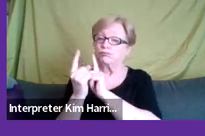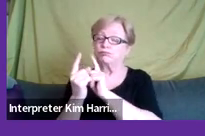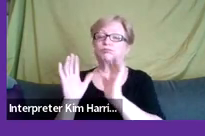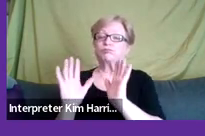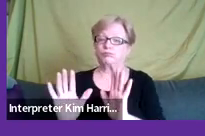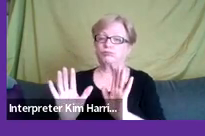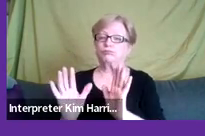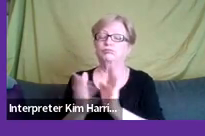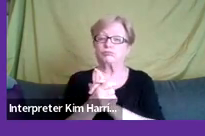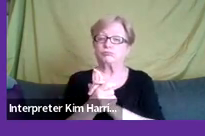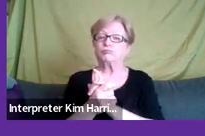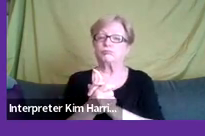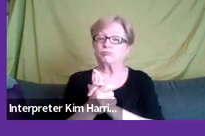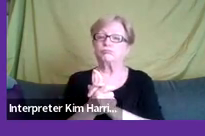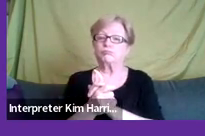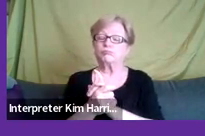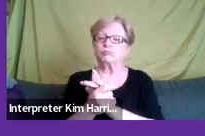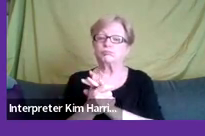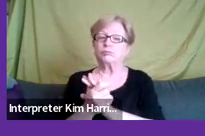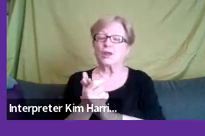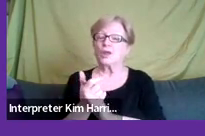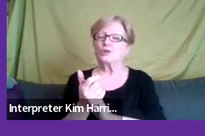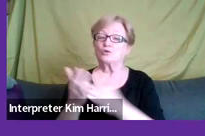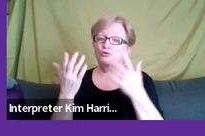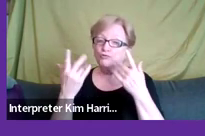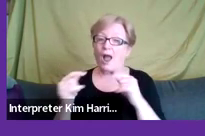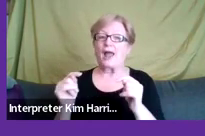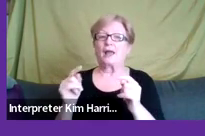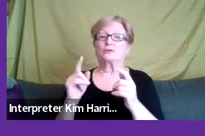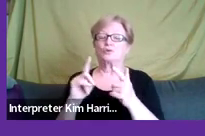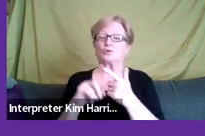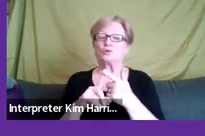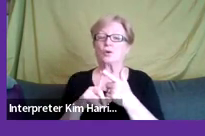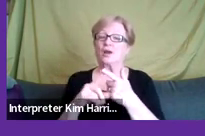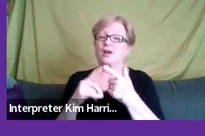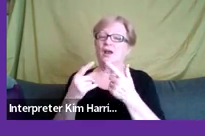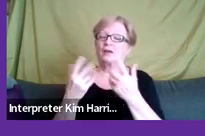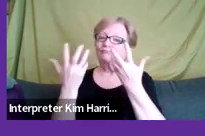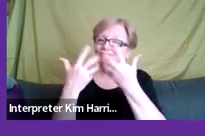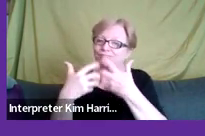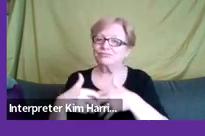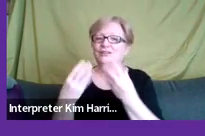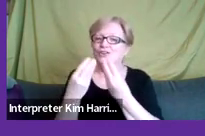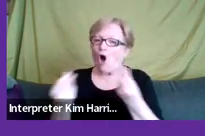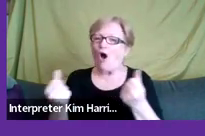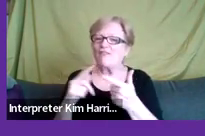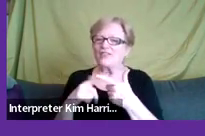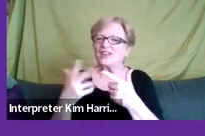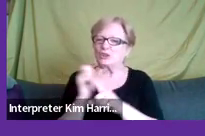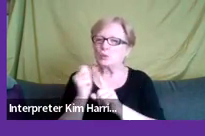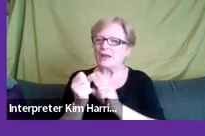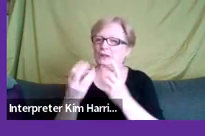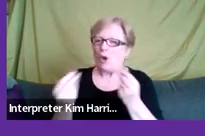and other places to, you know, try to remedy the situation. But there are